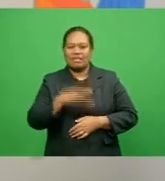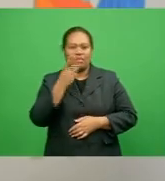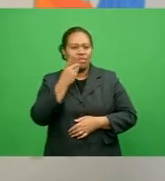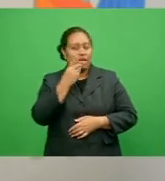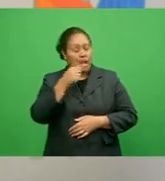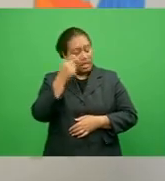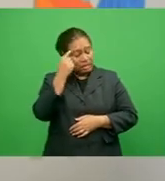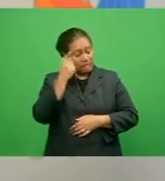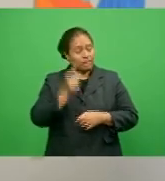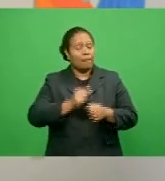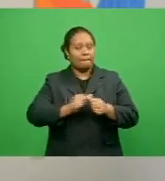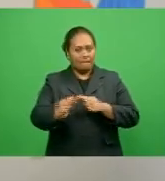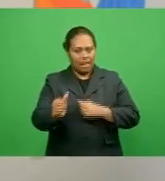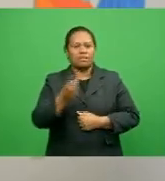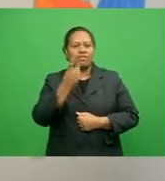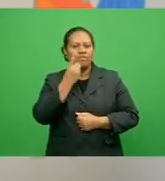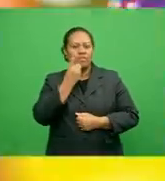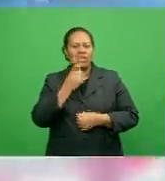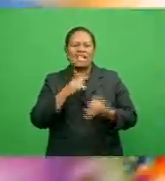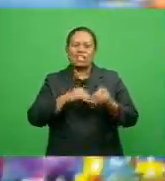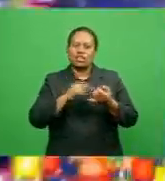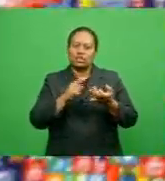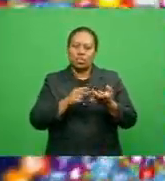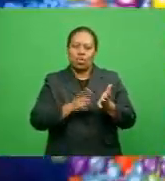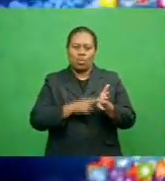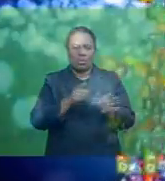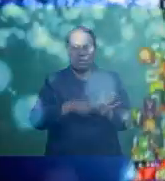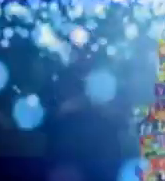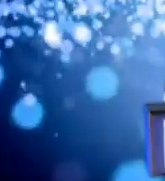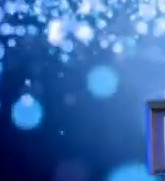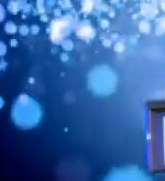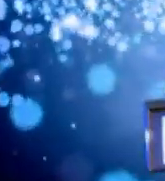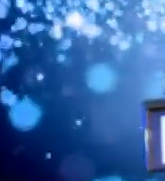best phone Sony has made in years.